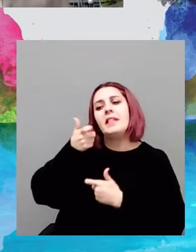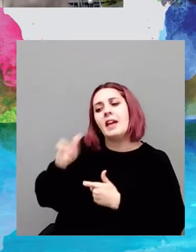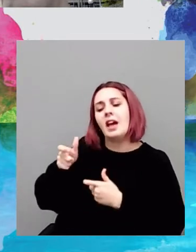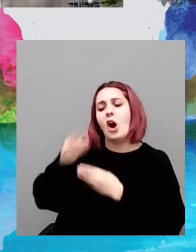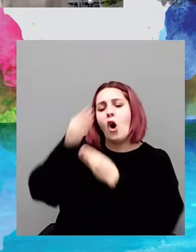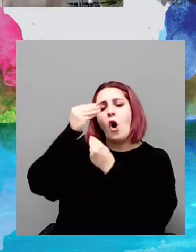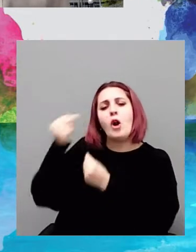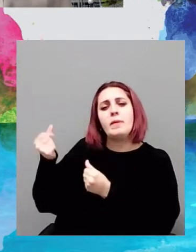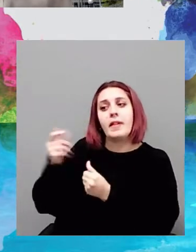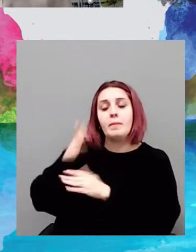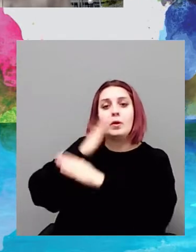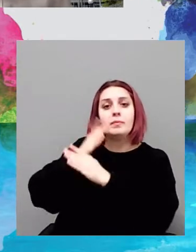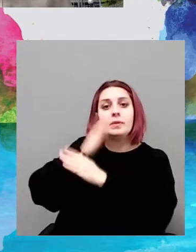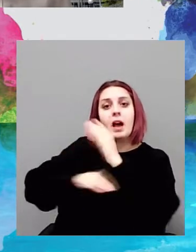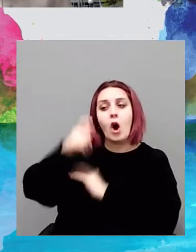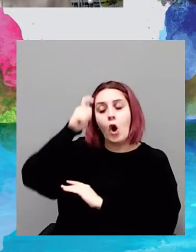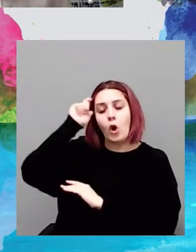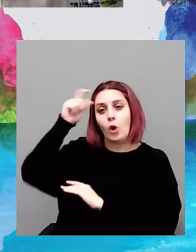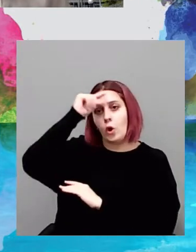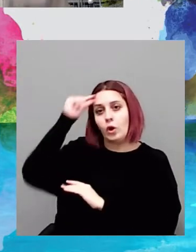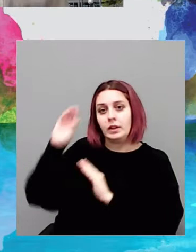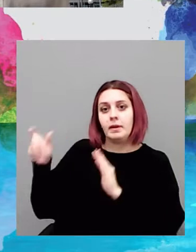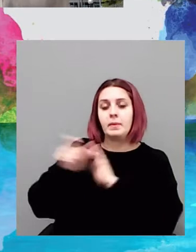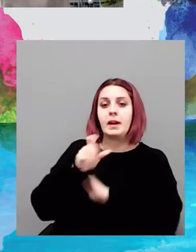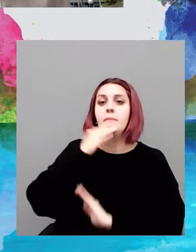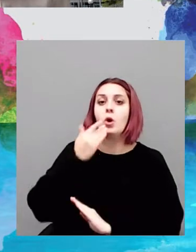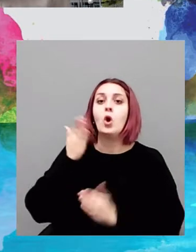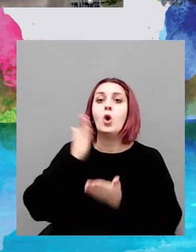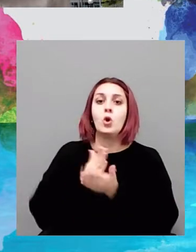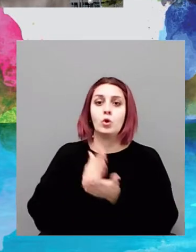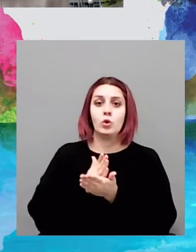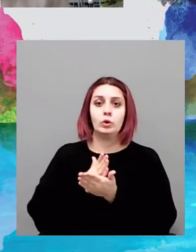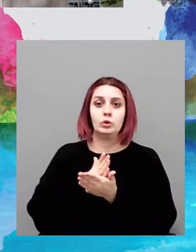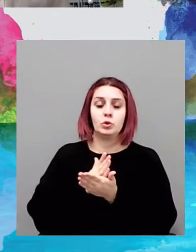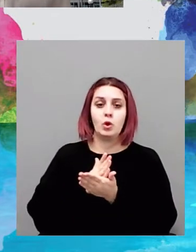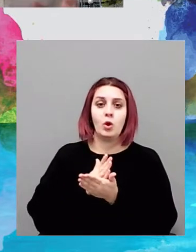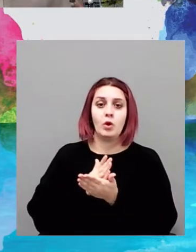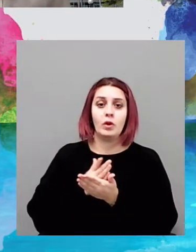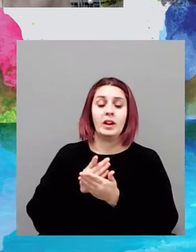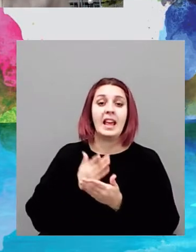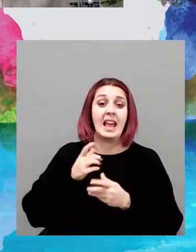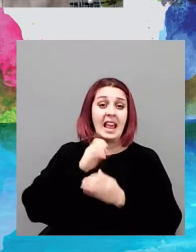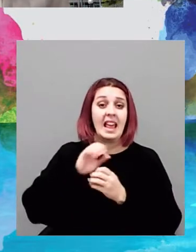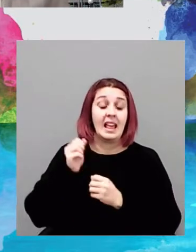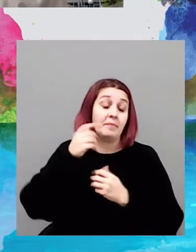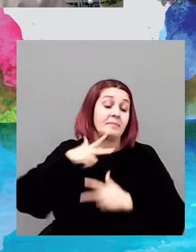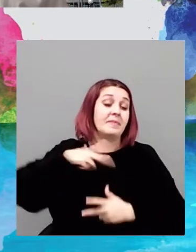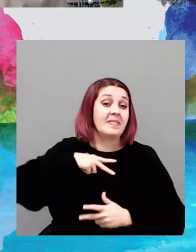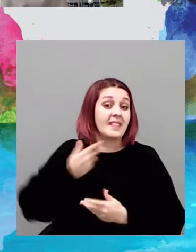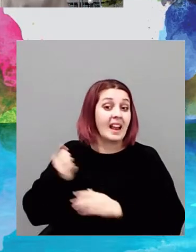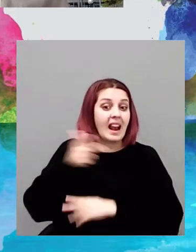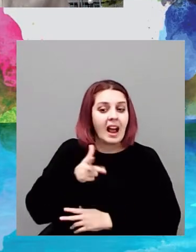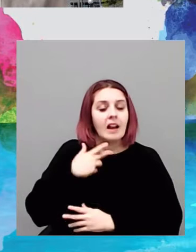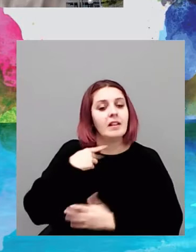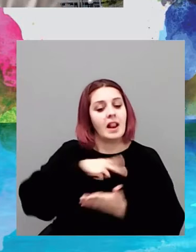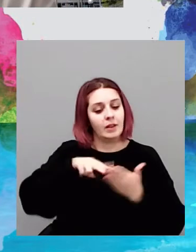And we also have courses for cognitive disabilities. We have easy reading